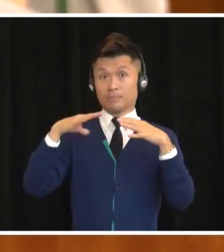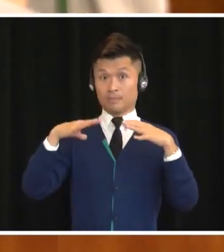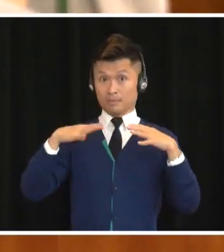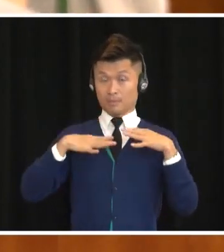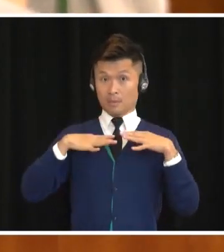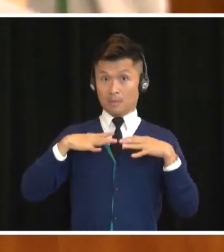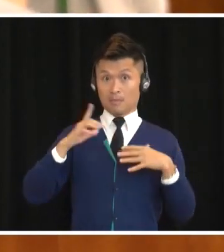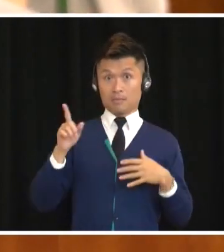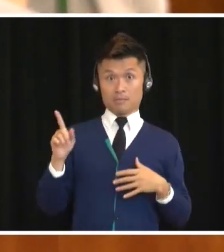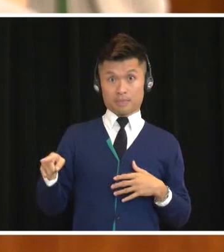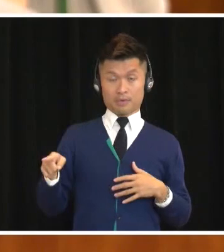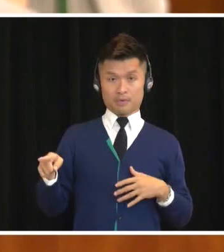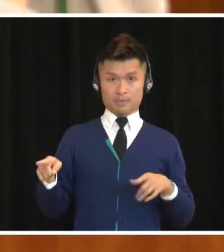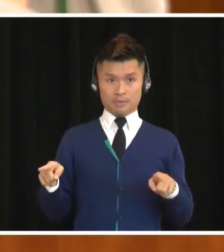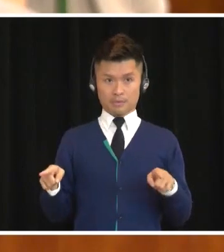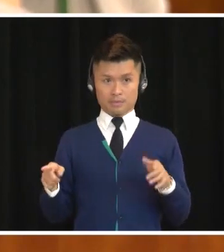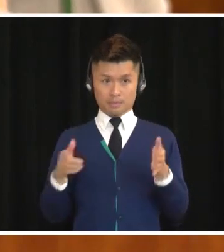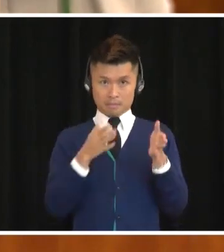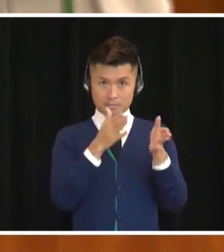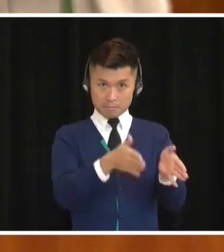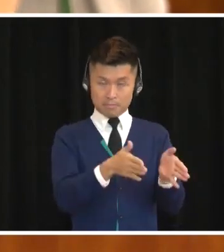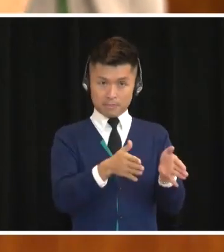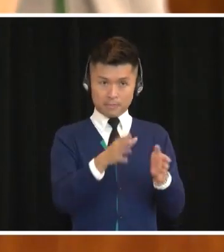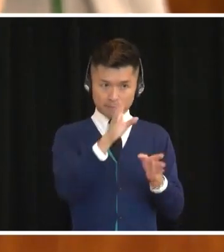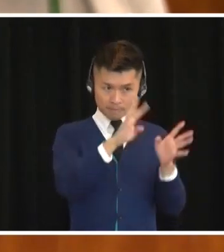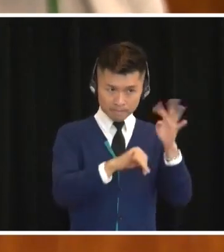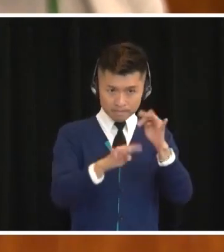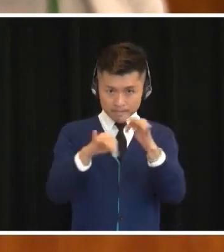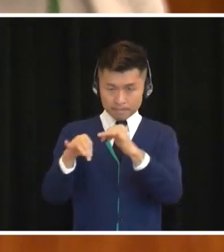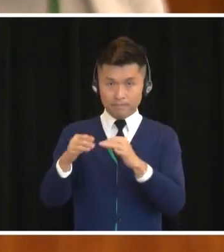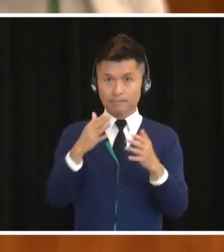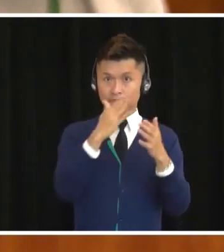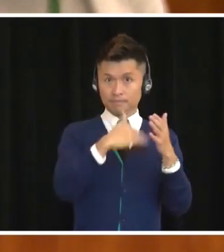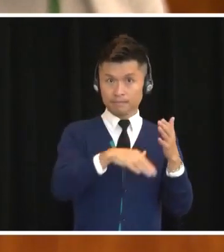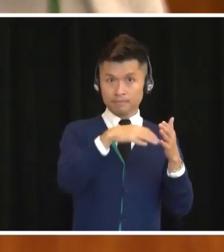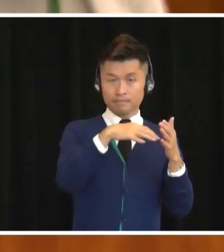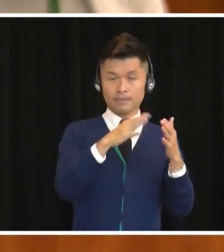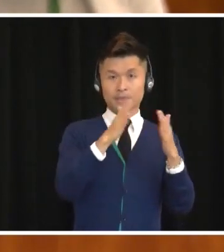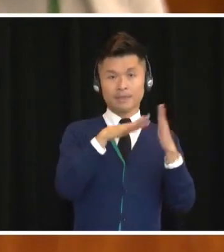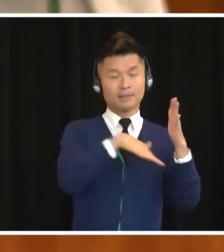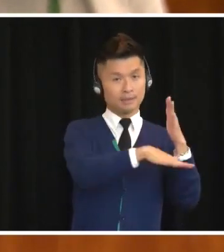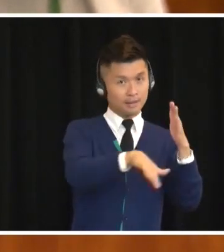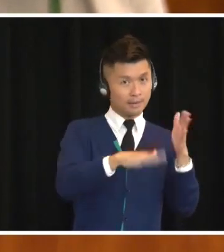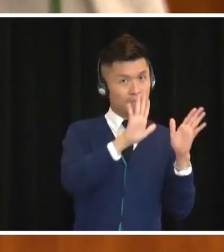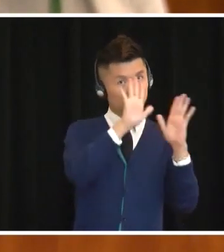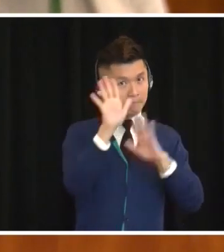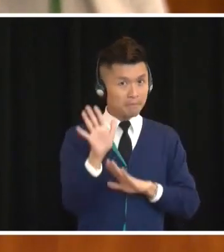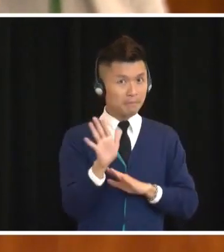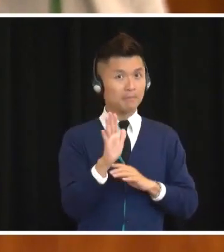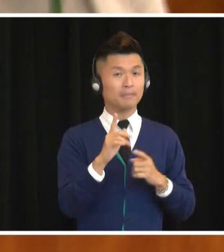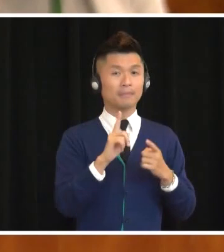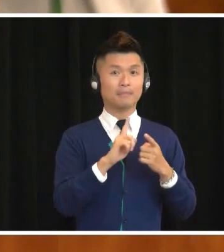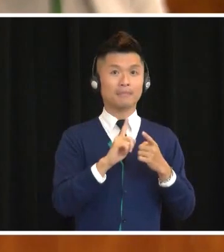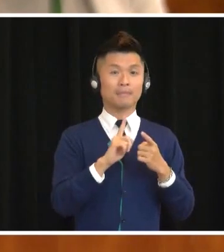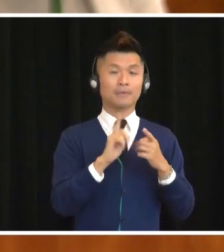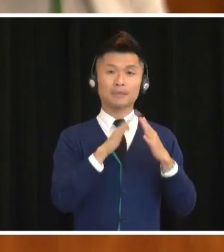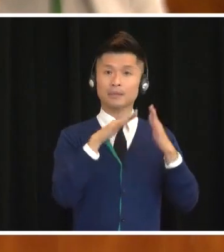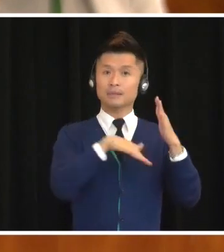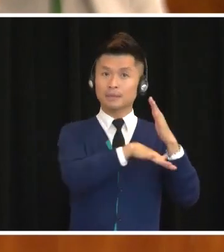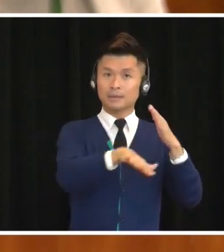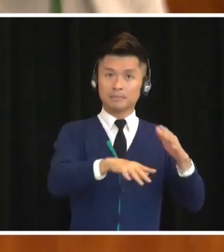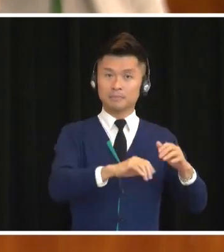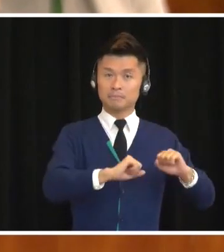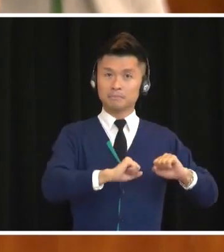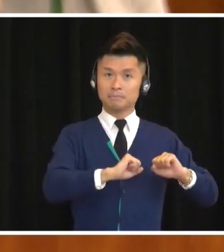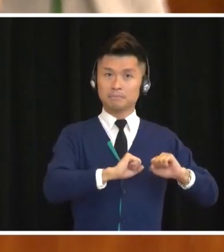the juvenile investigators will conduct an investigation to see how